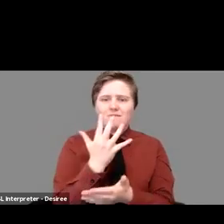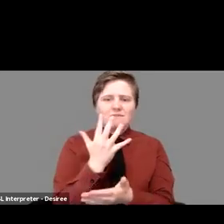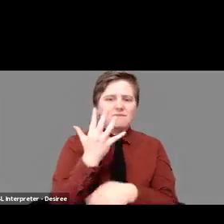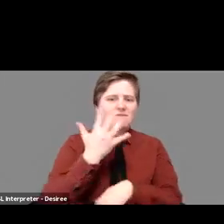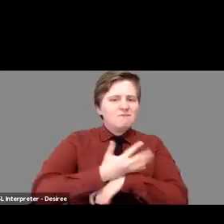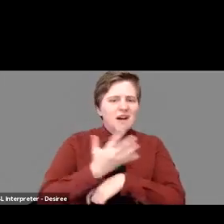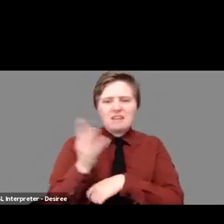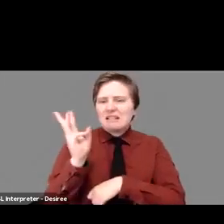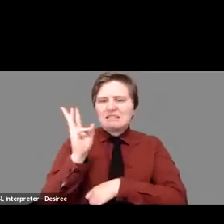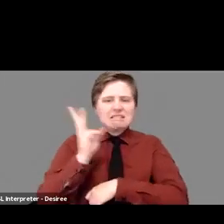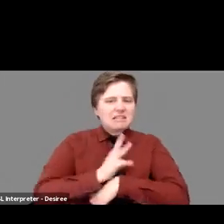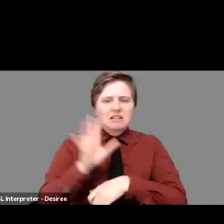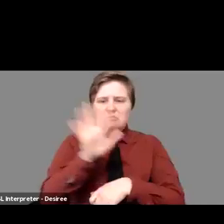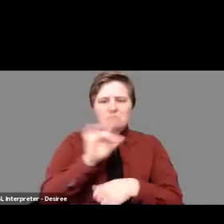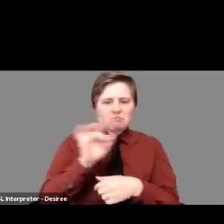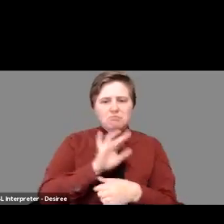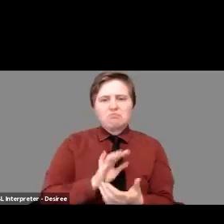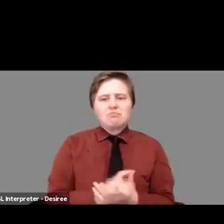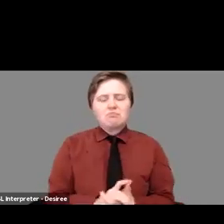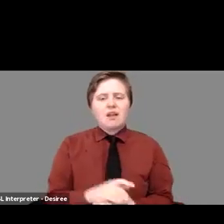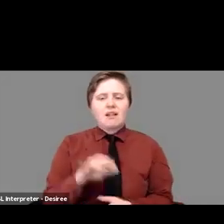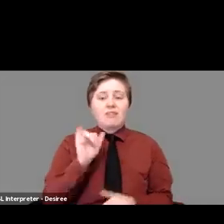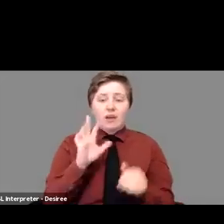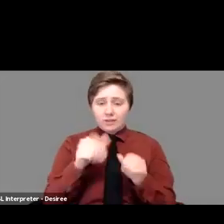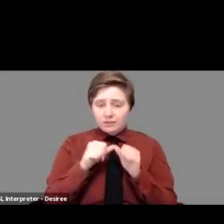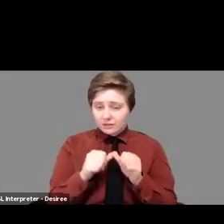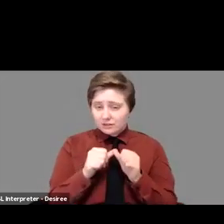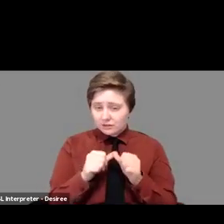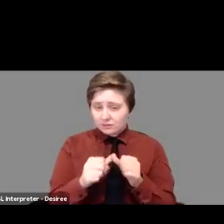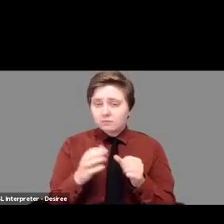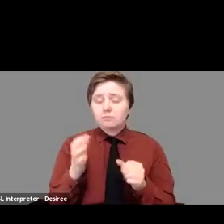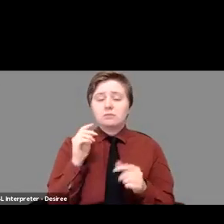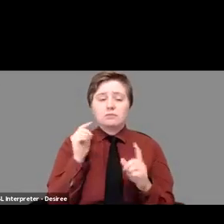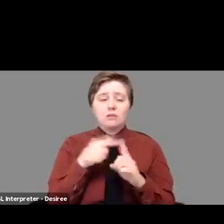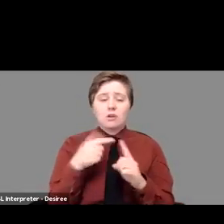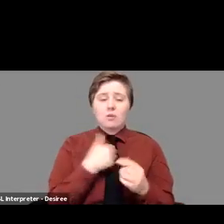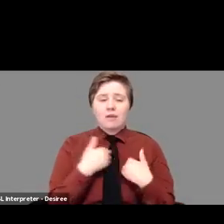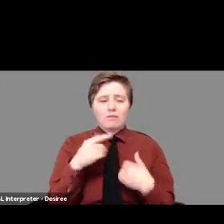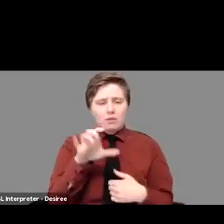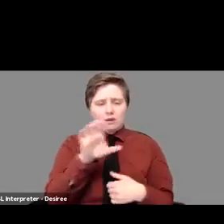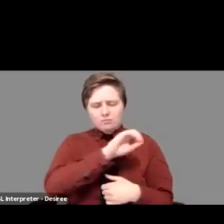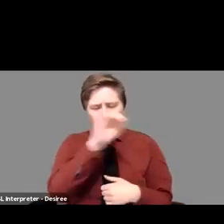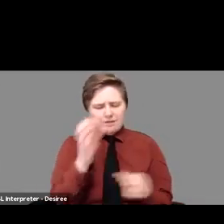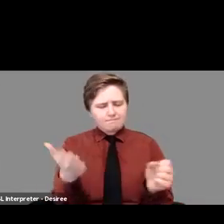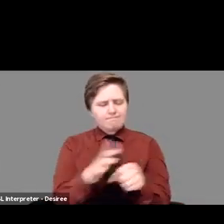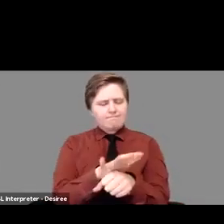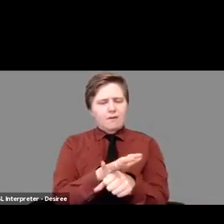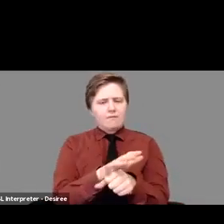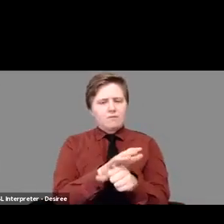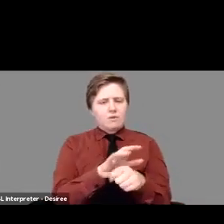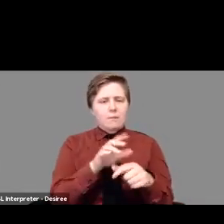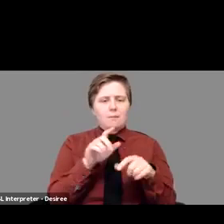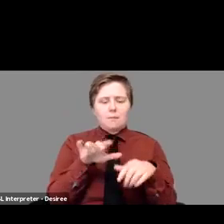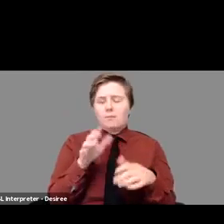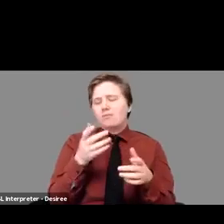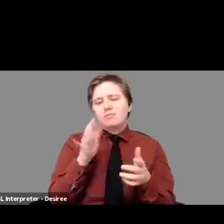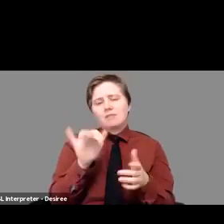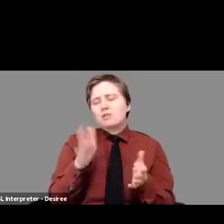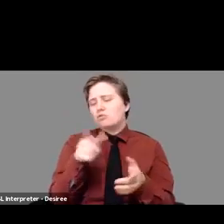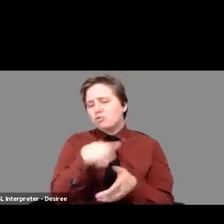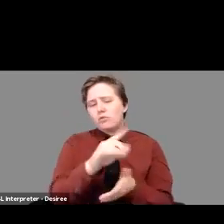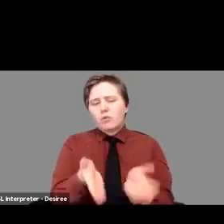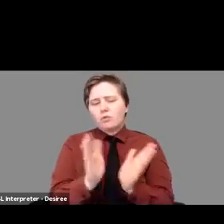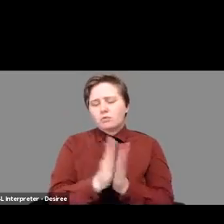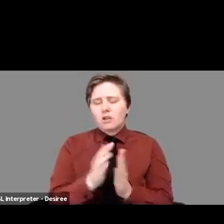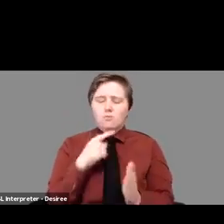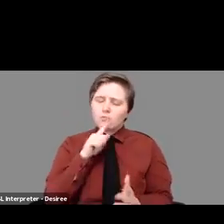days. And this will continue. Again, we'll do this until we have 100% coverage based upon what your requests have been. So we're really,